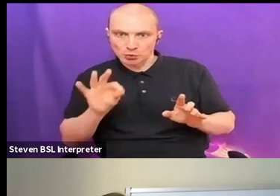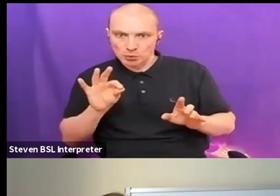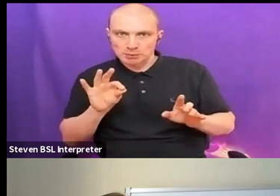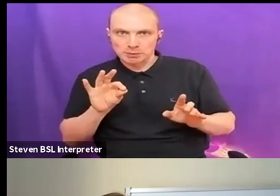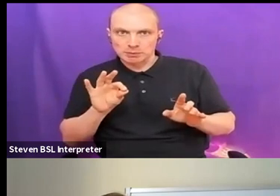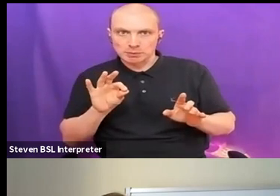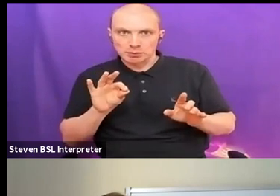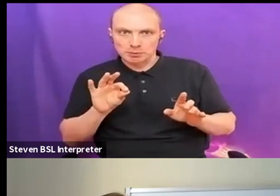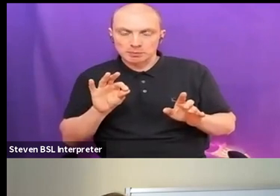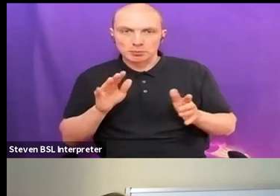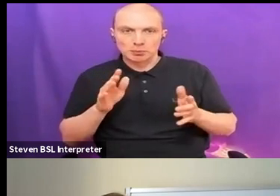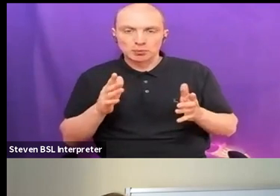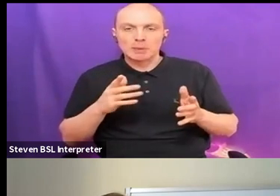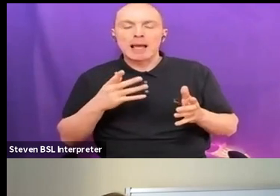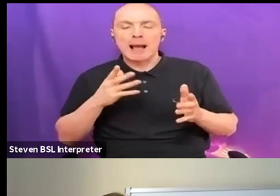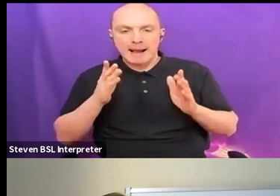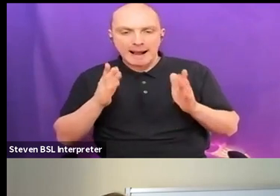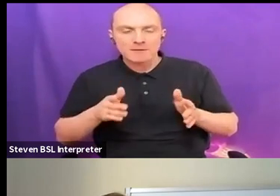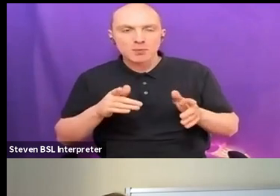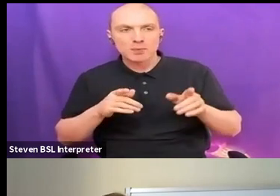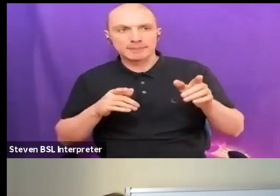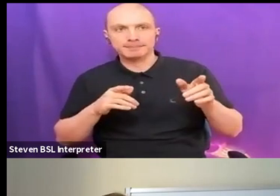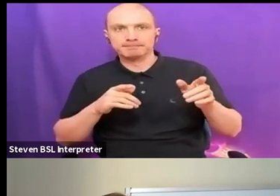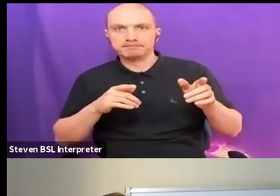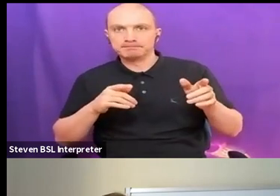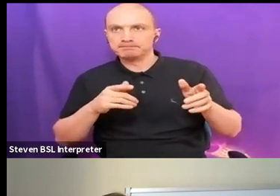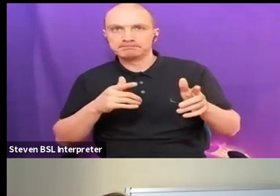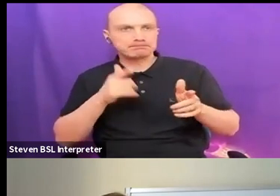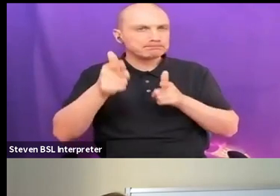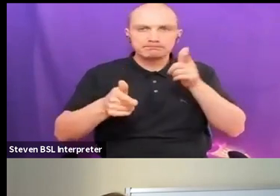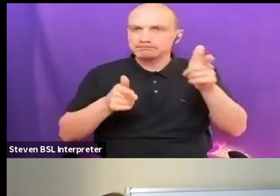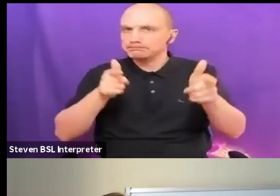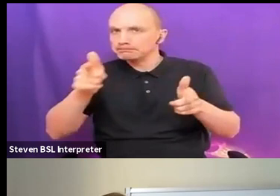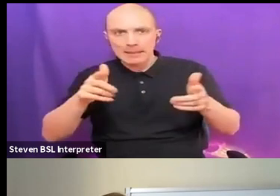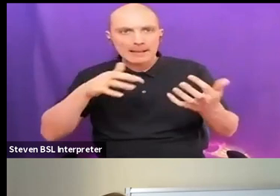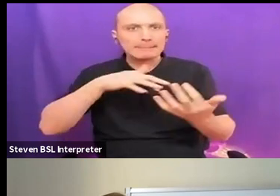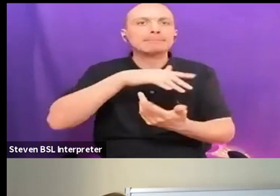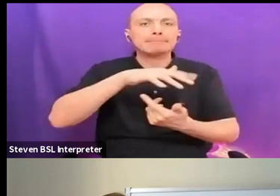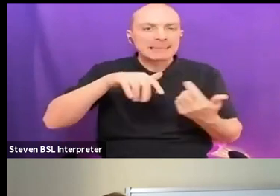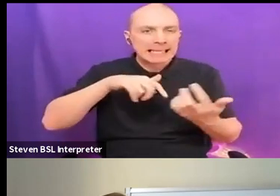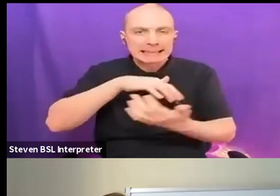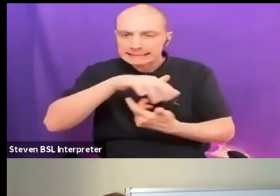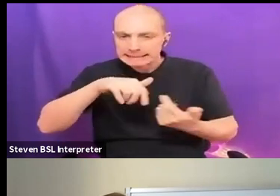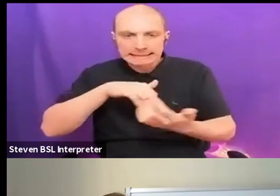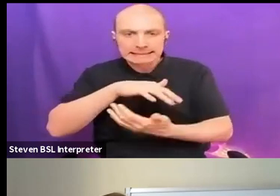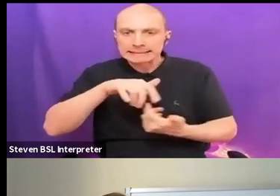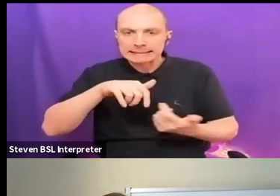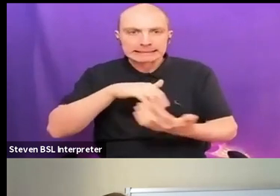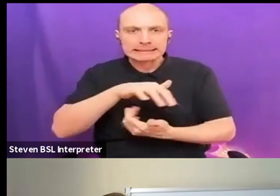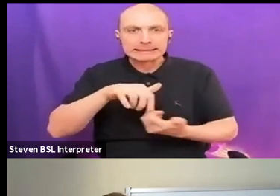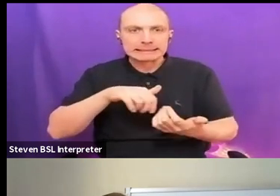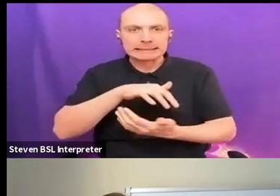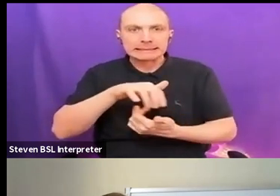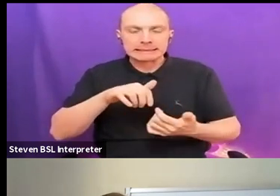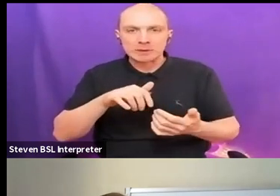based. You still got to make it comfortable for people getting around by different modes within the normal regular town, maybe without those external